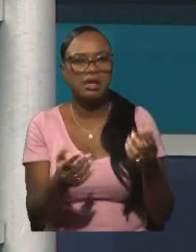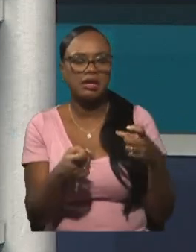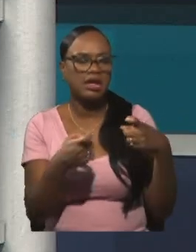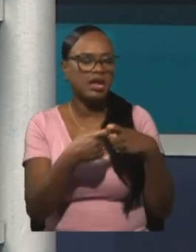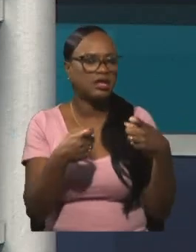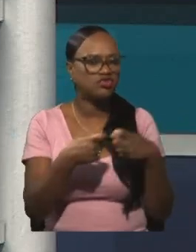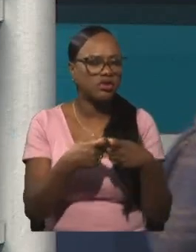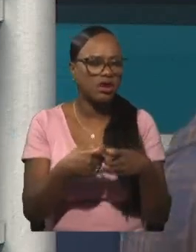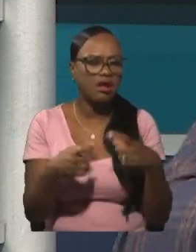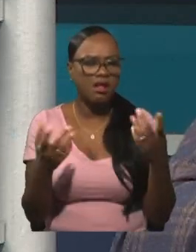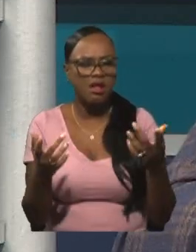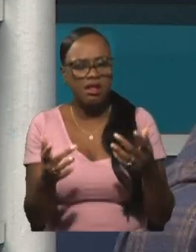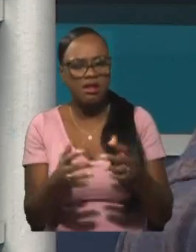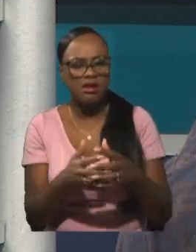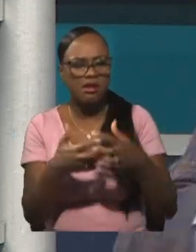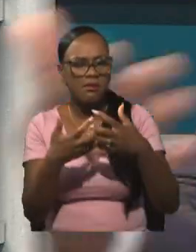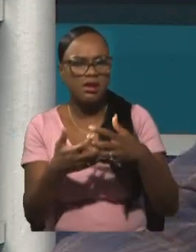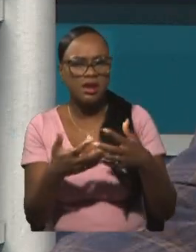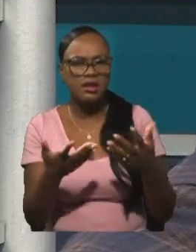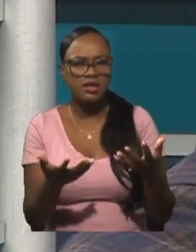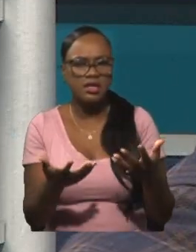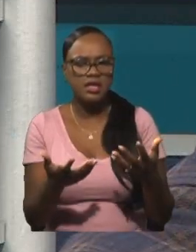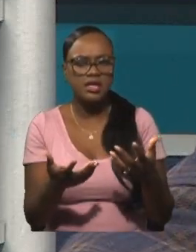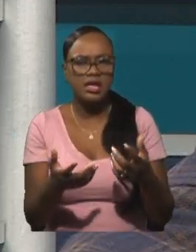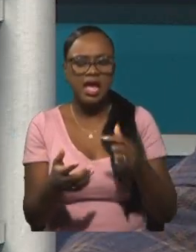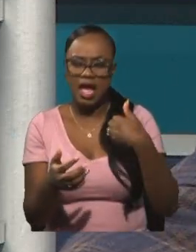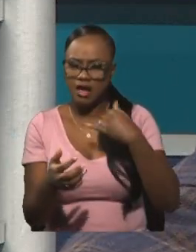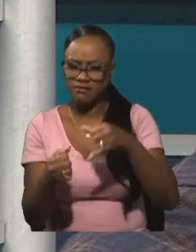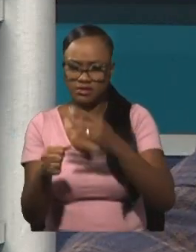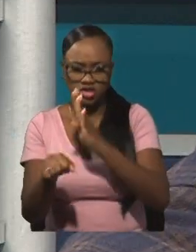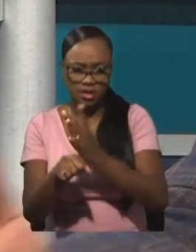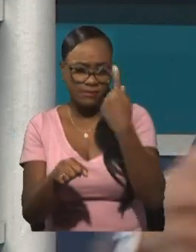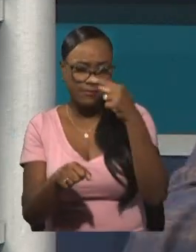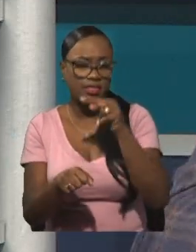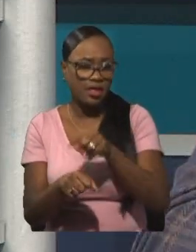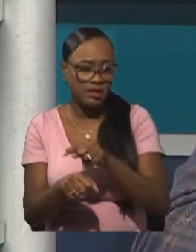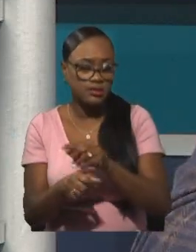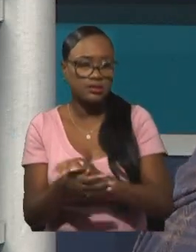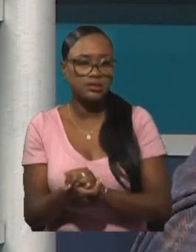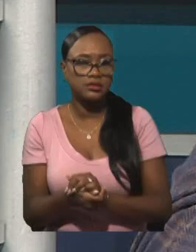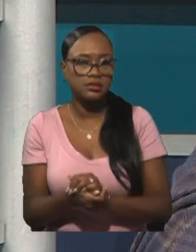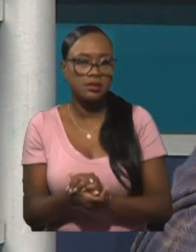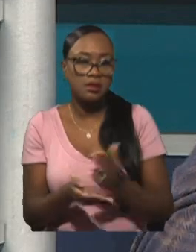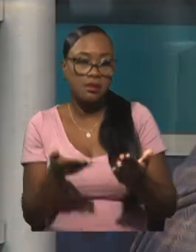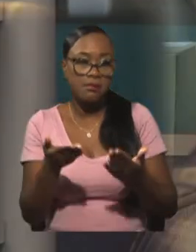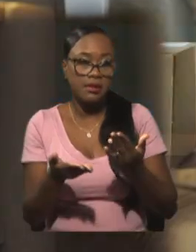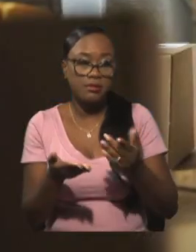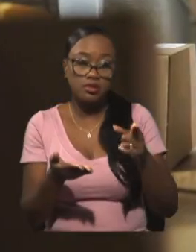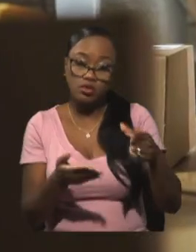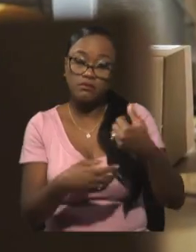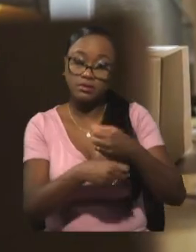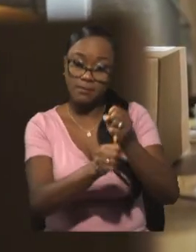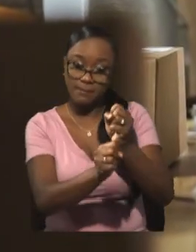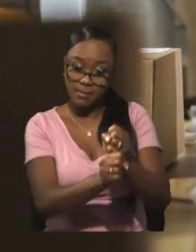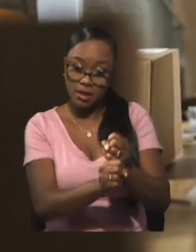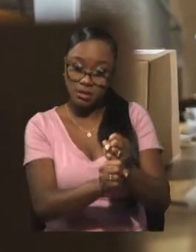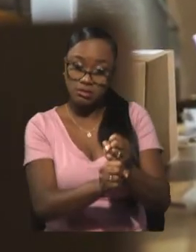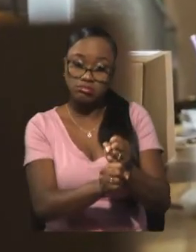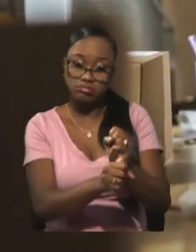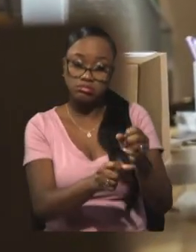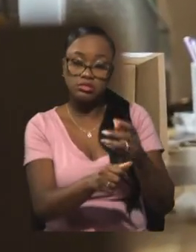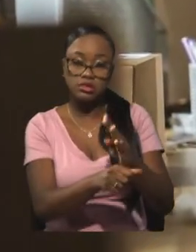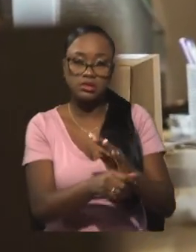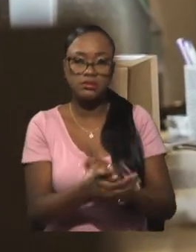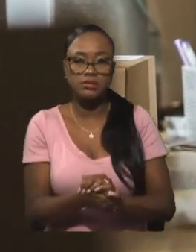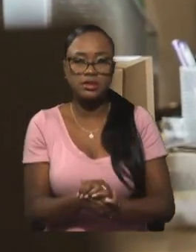electrical, mechanics, because you talked about vocational, mm-hmm. there should be a job somewhere out there waiting for me. Maybe you have to make it. He argues